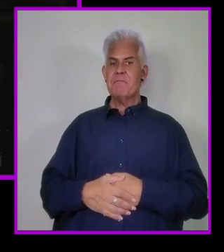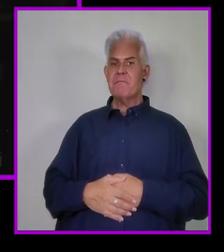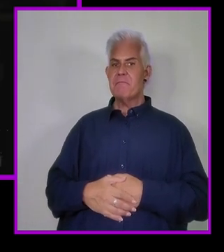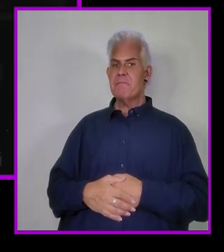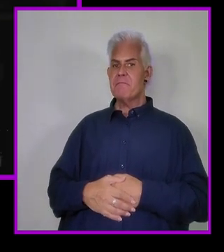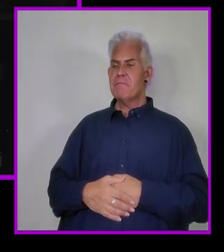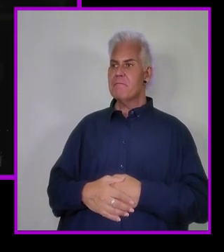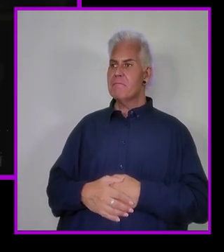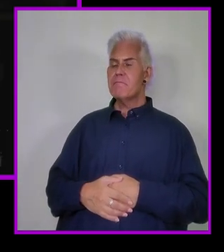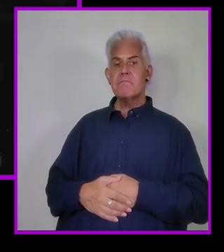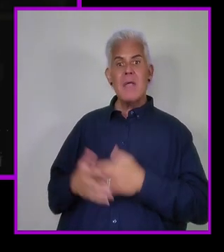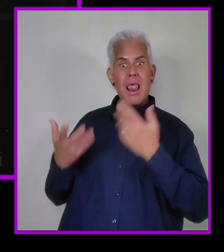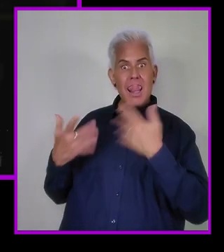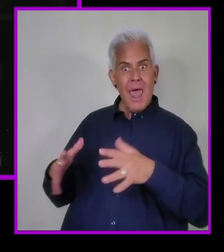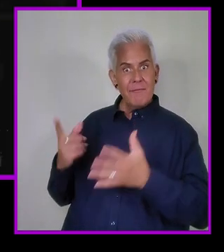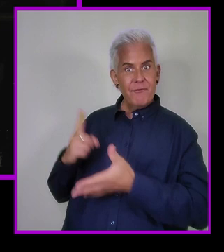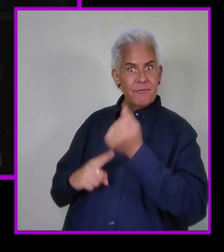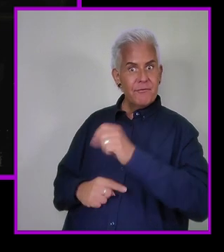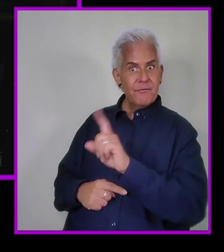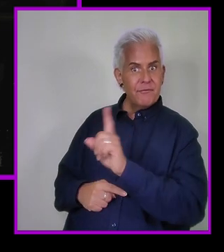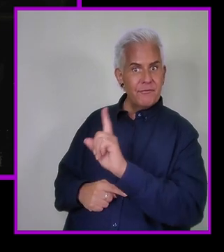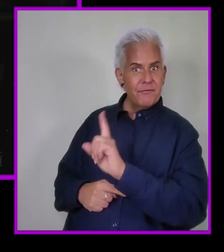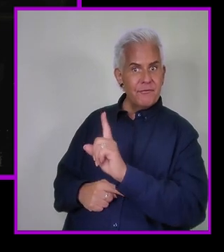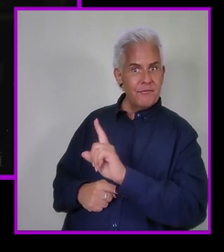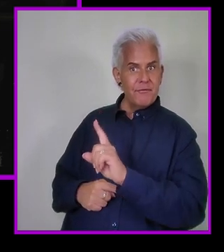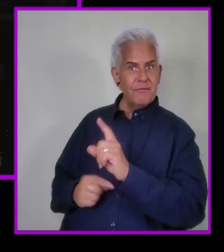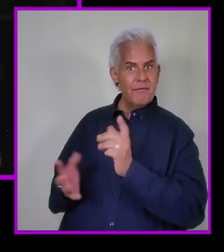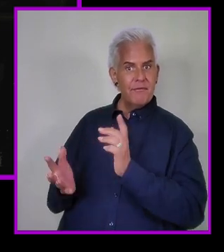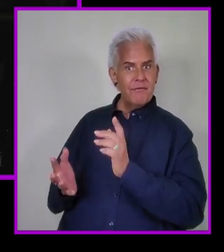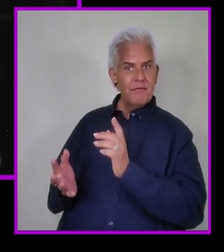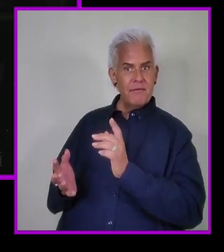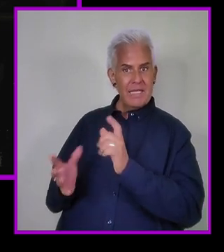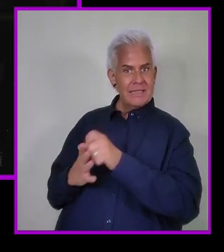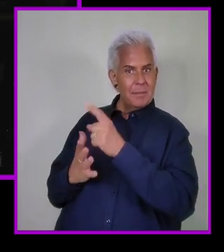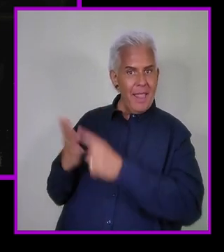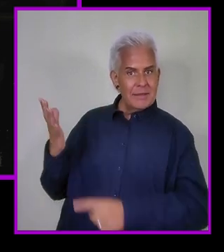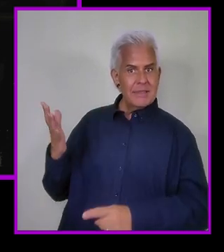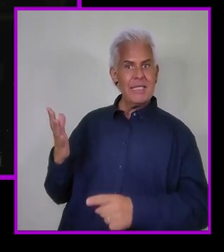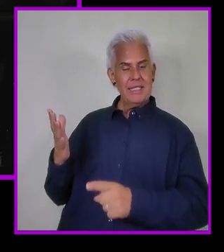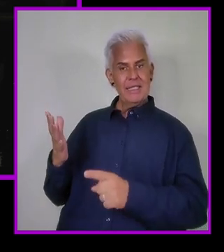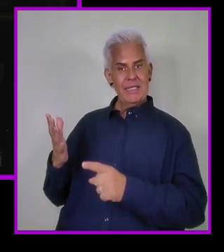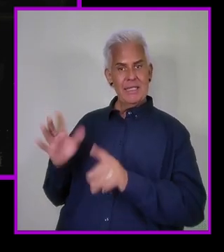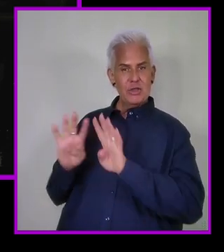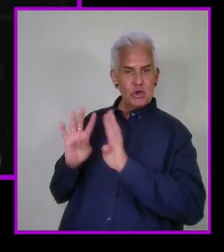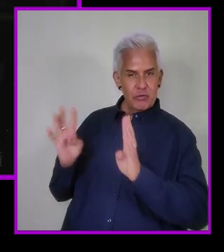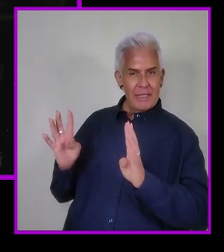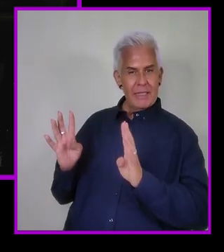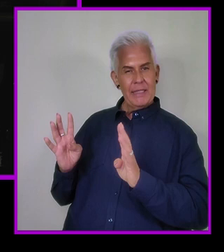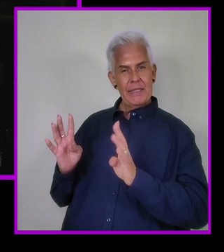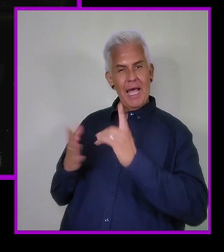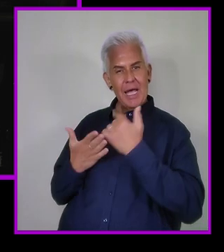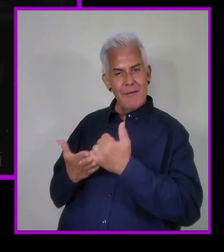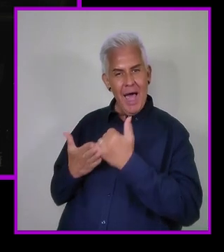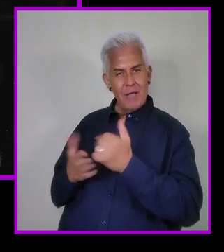What do you think still remains to be done for the access, the Disability Screen Advisory Group? What still needs to be